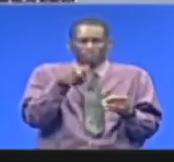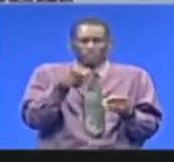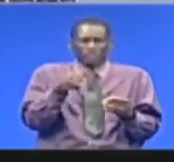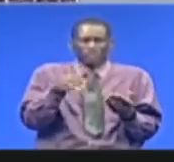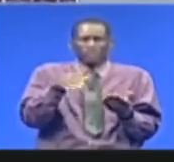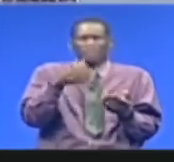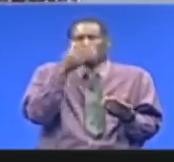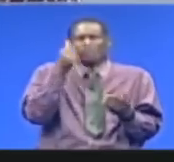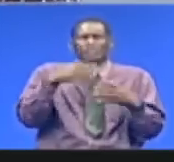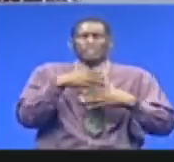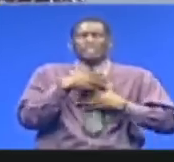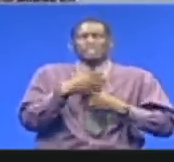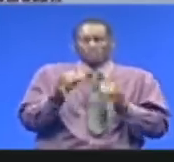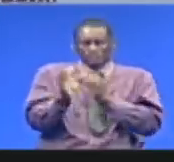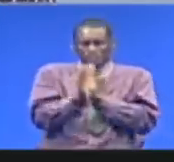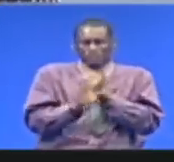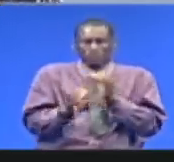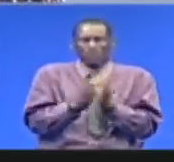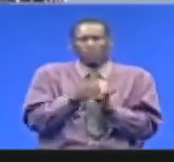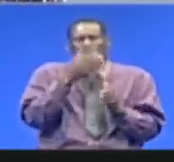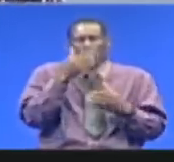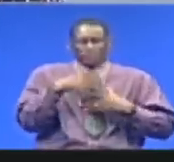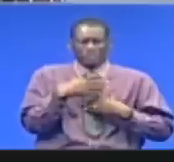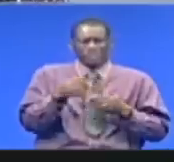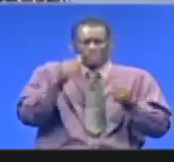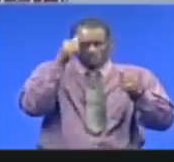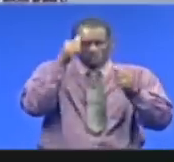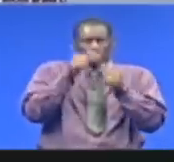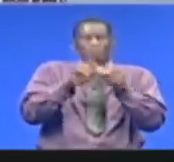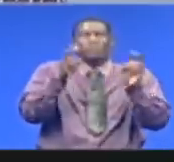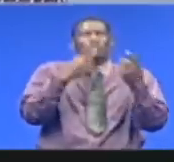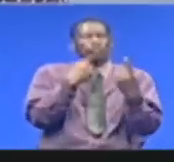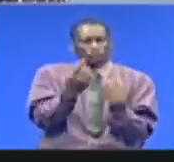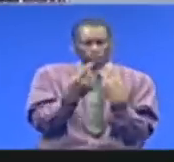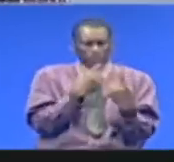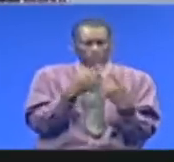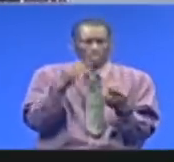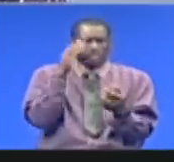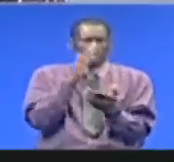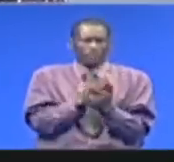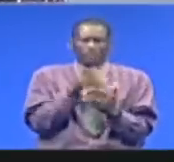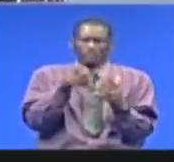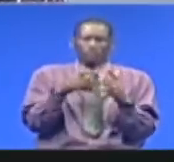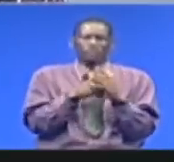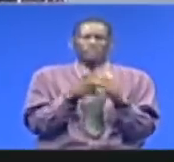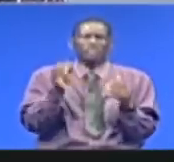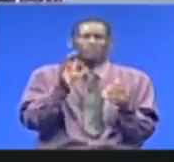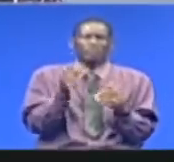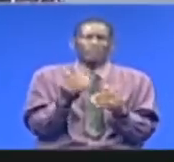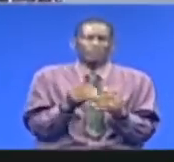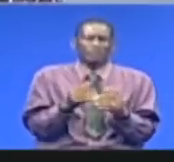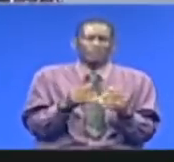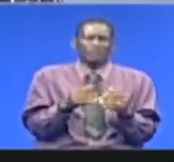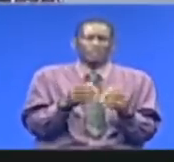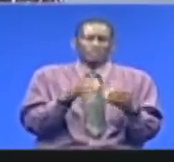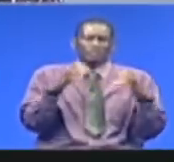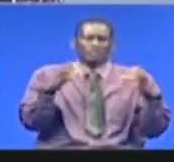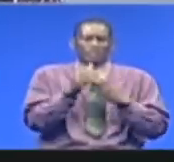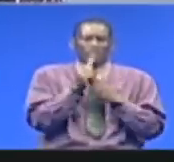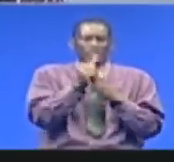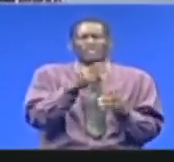of this country, the best interest. Remember, the issue of dialogue. In fact, it was started by our party leader,